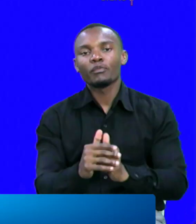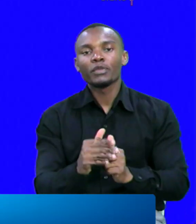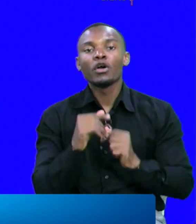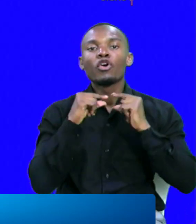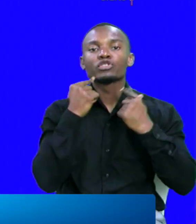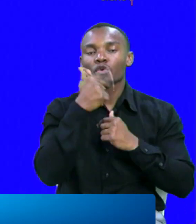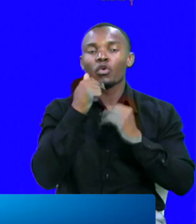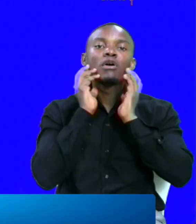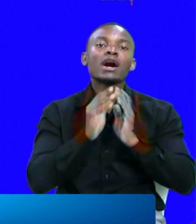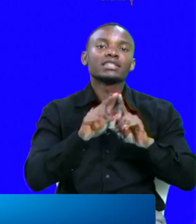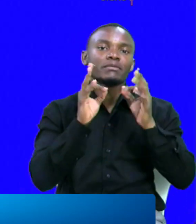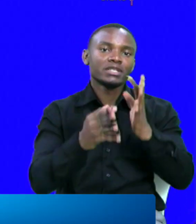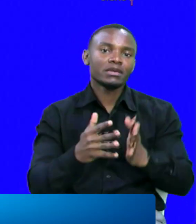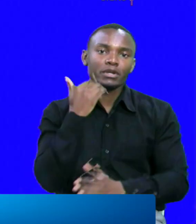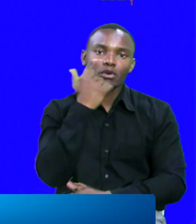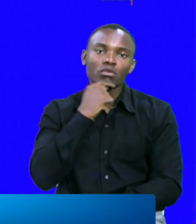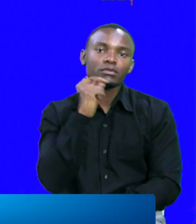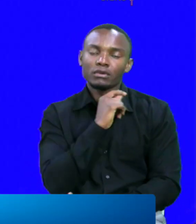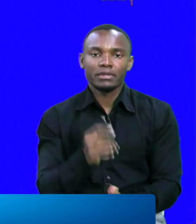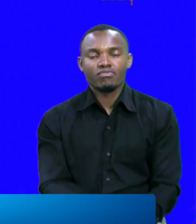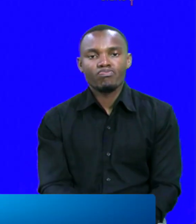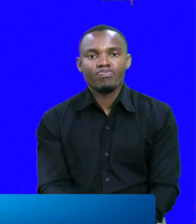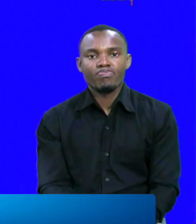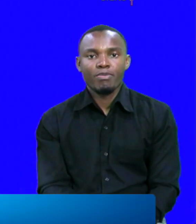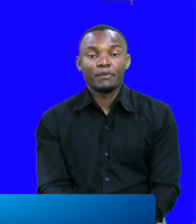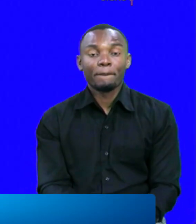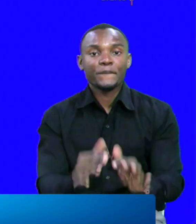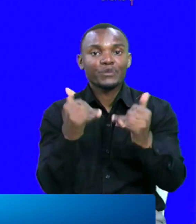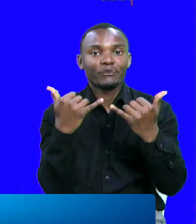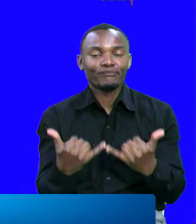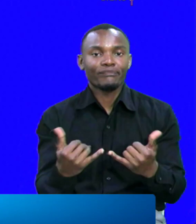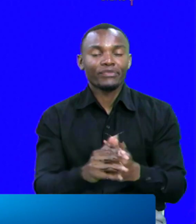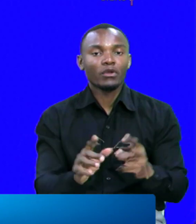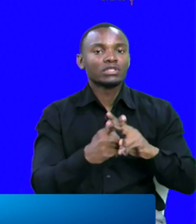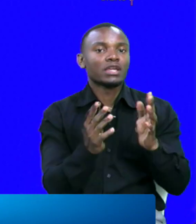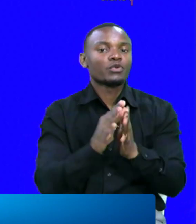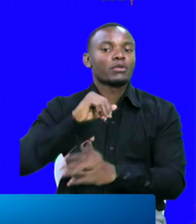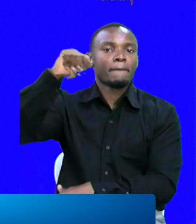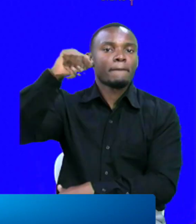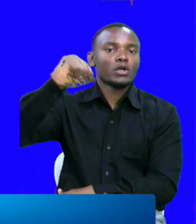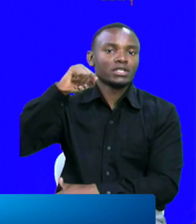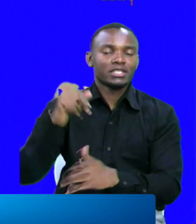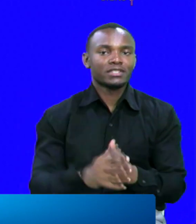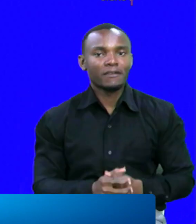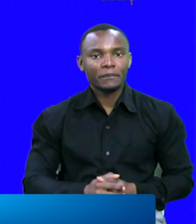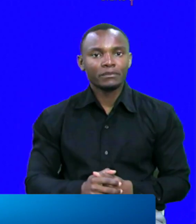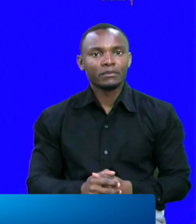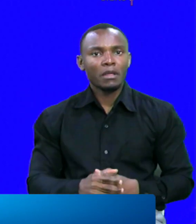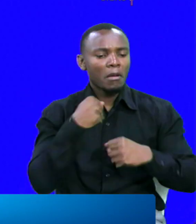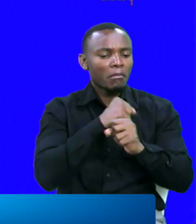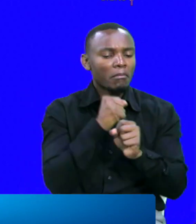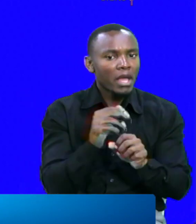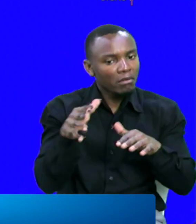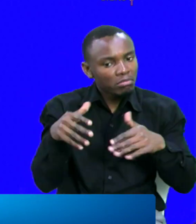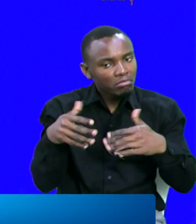sign language interpreter this morning is Tobias Omondi. Now, we started off with politics and make or break